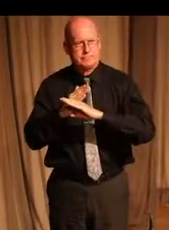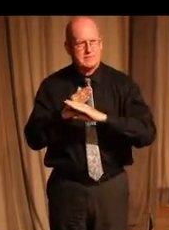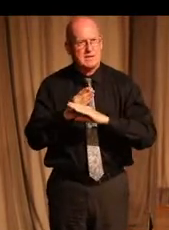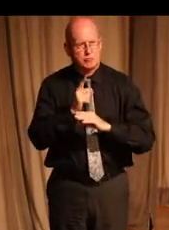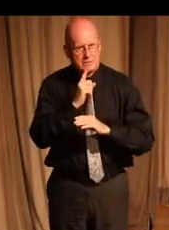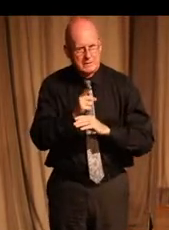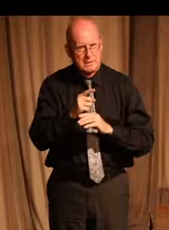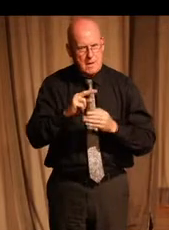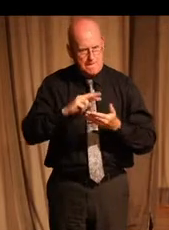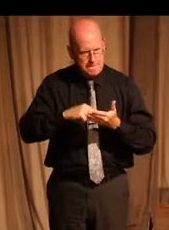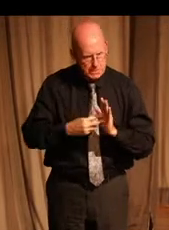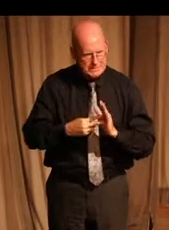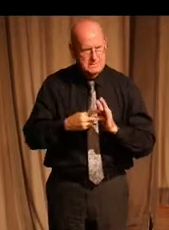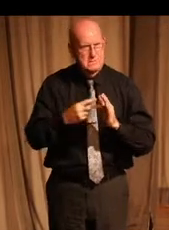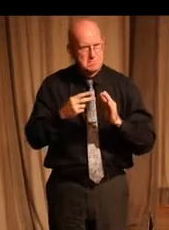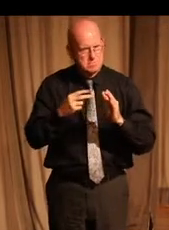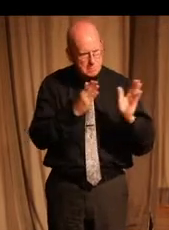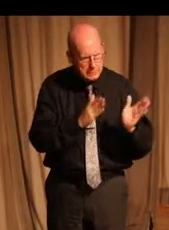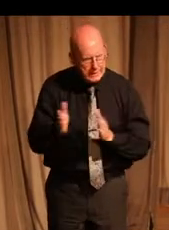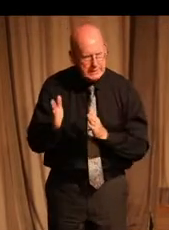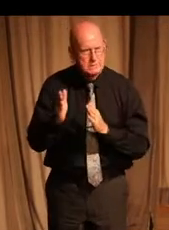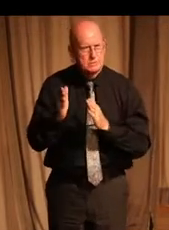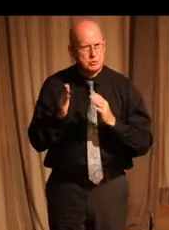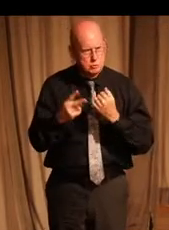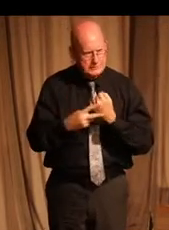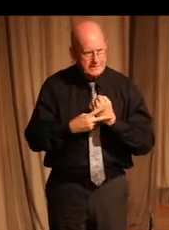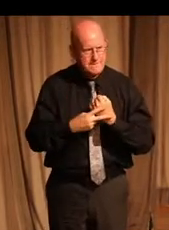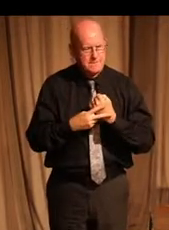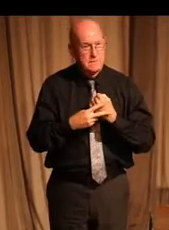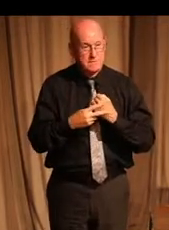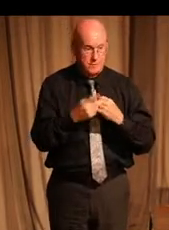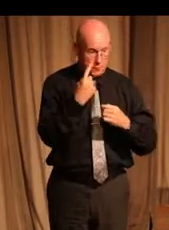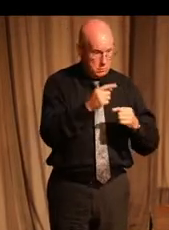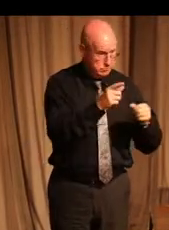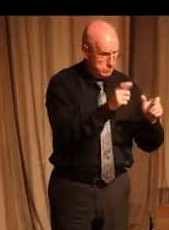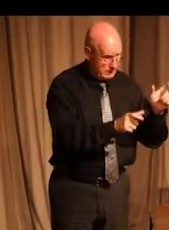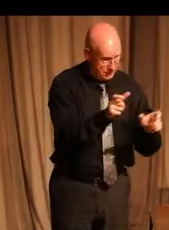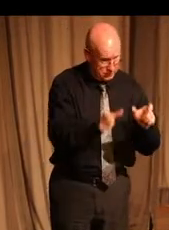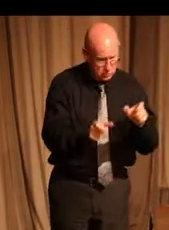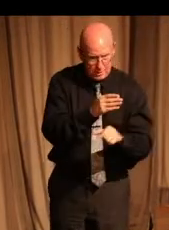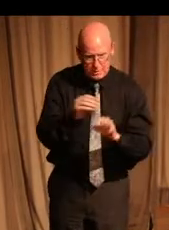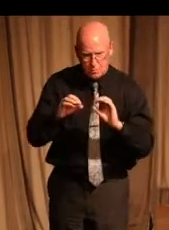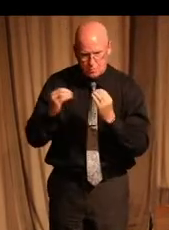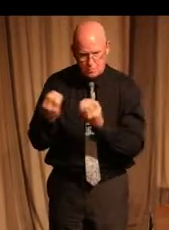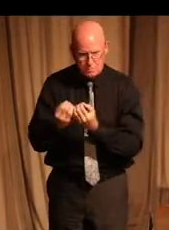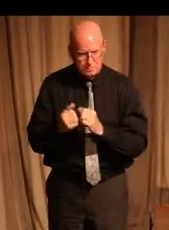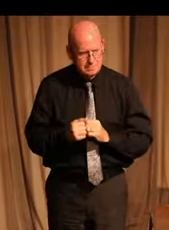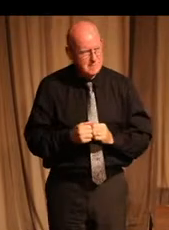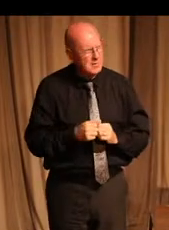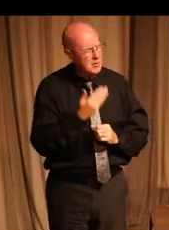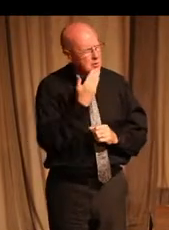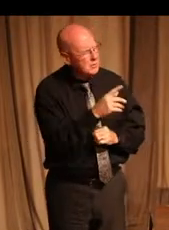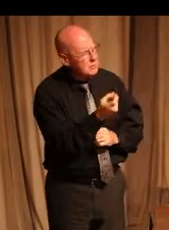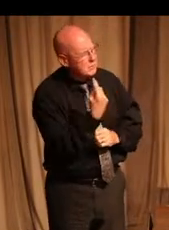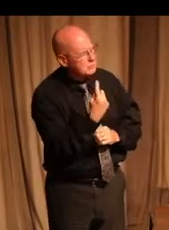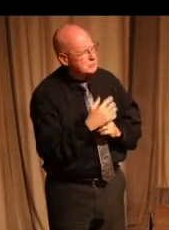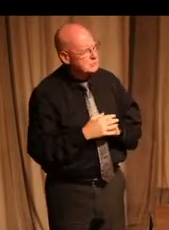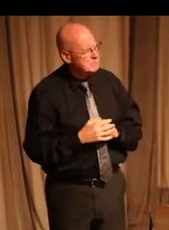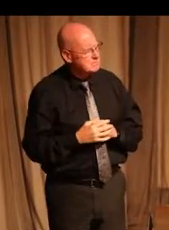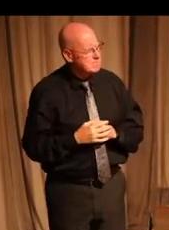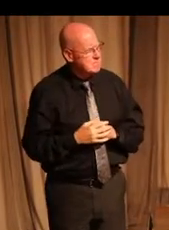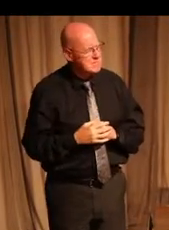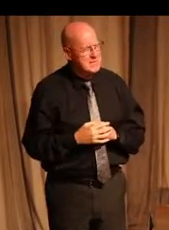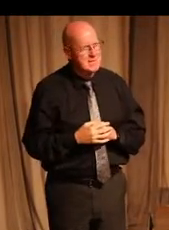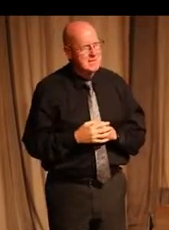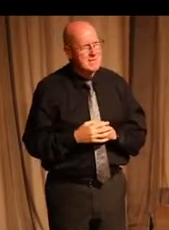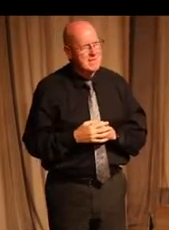for individuals and organizations. I do also love that question, and I hadn't, but my best